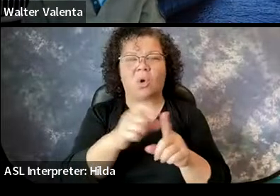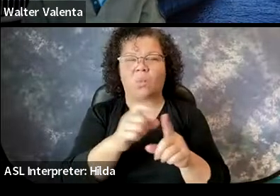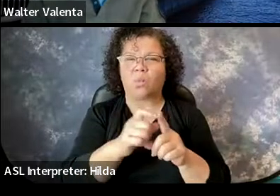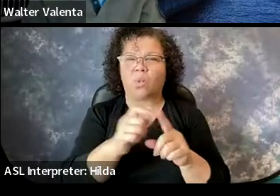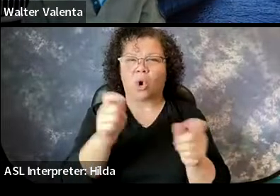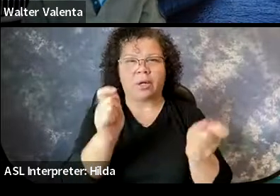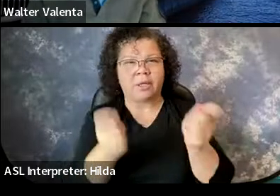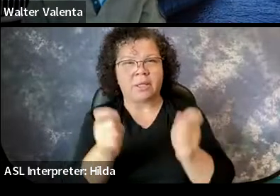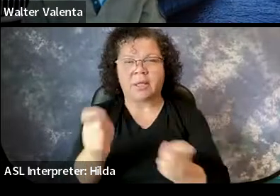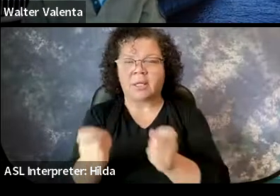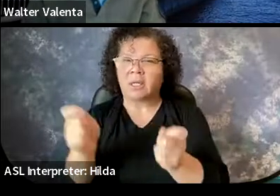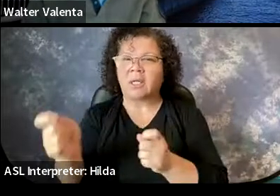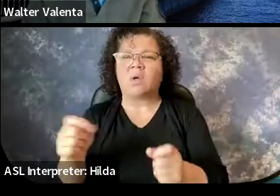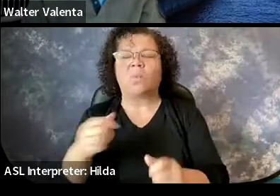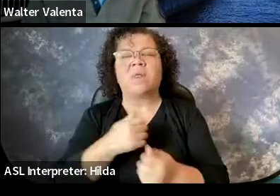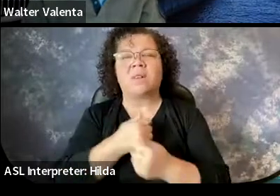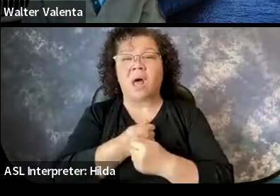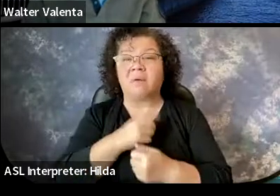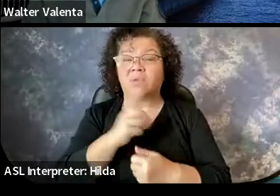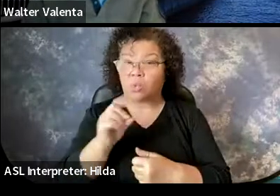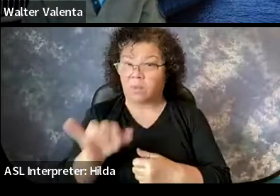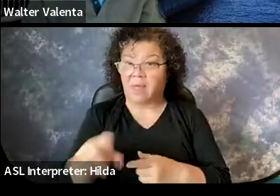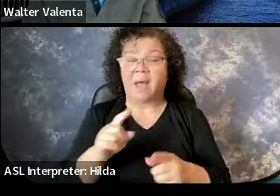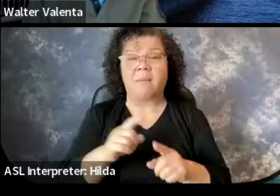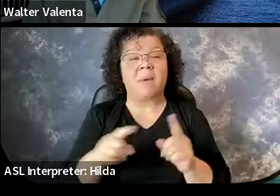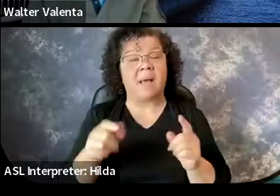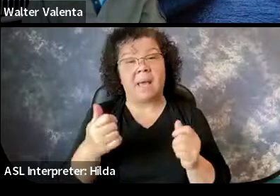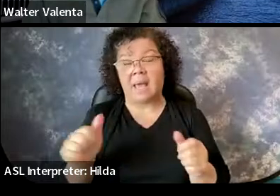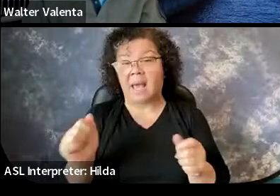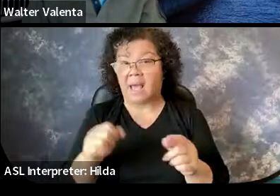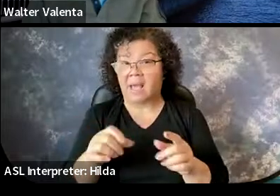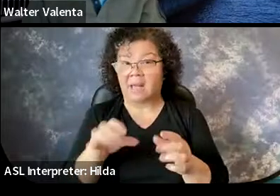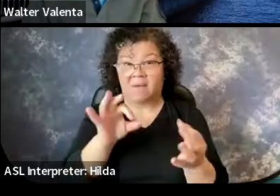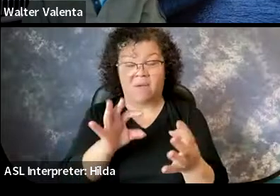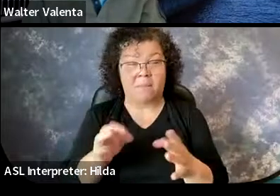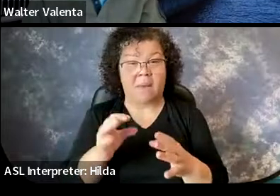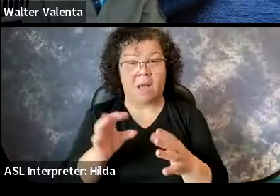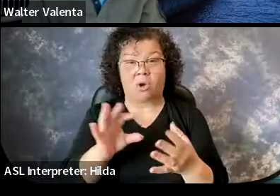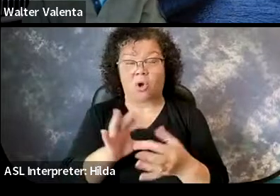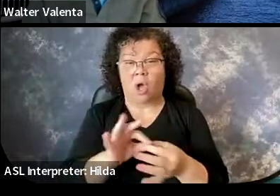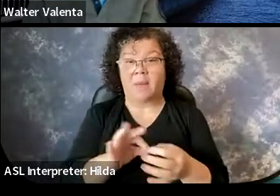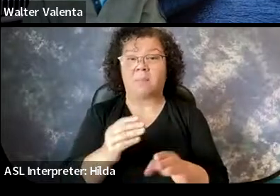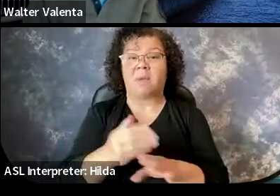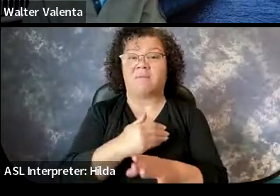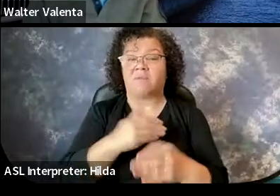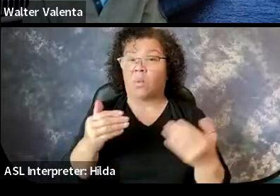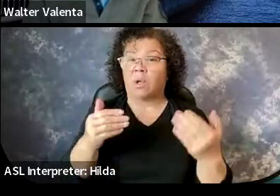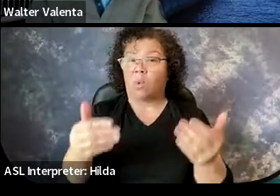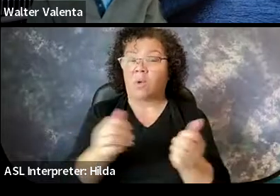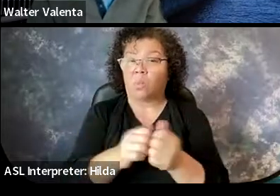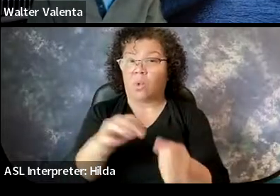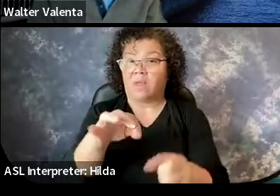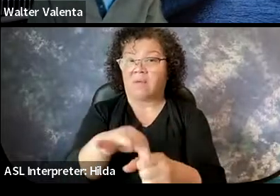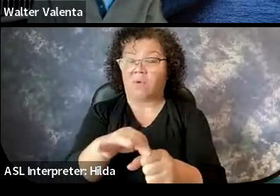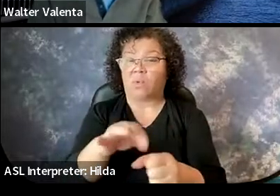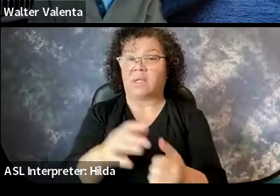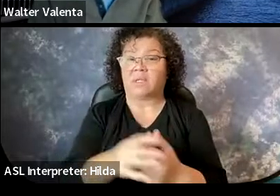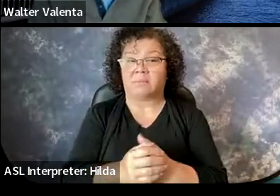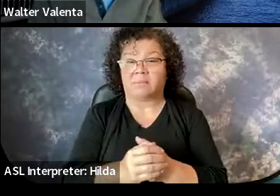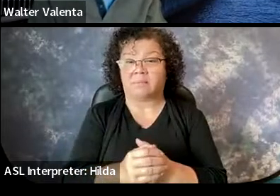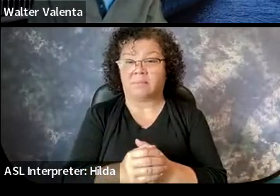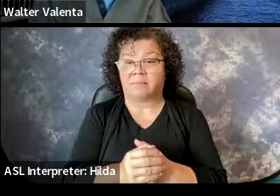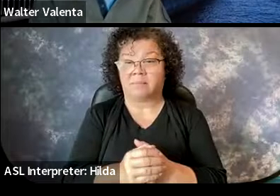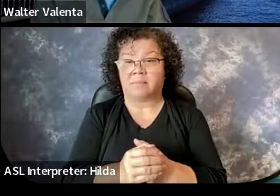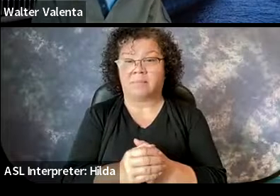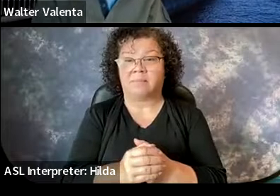tendency and we'd love to do that. But any feedback or comments before we move into the voting, we'd like to spend some time on. So